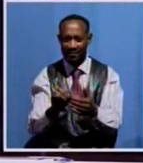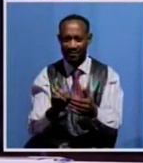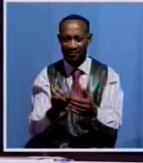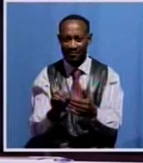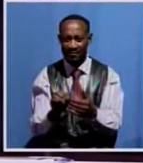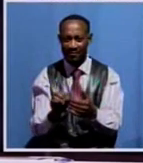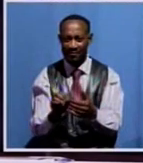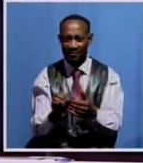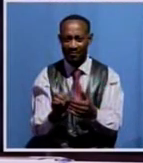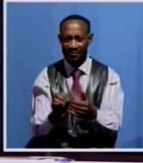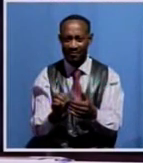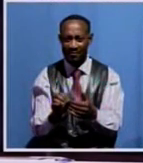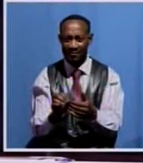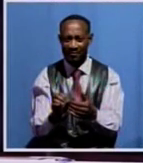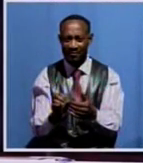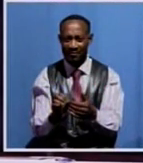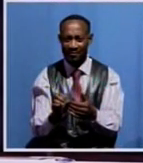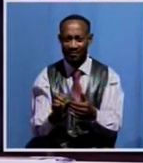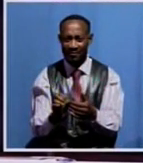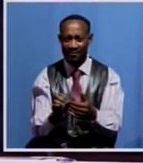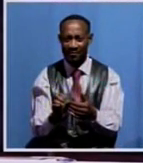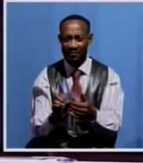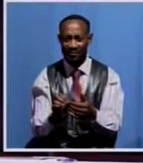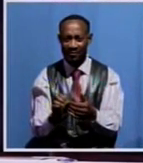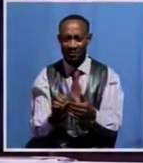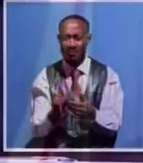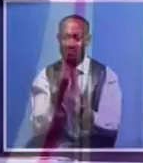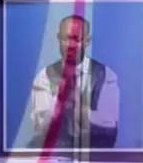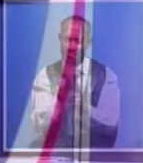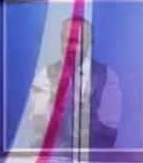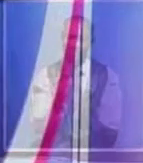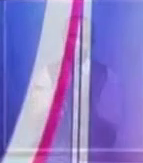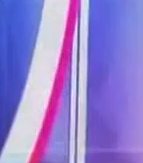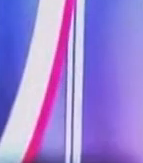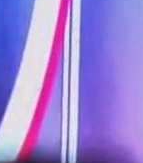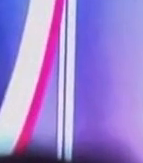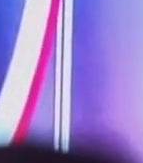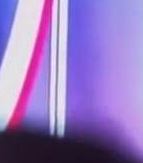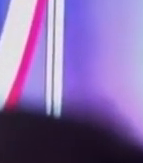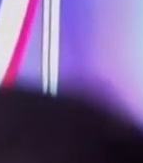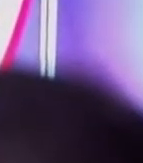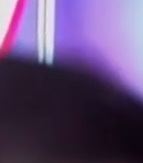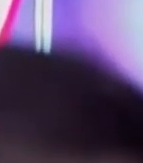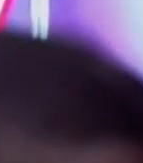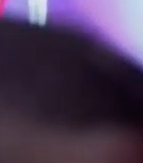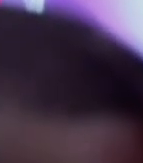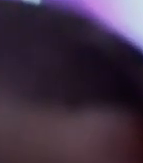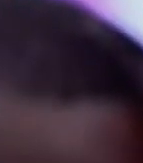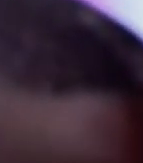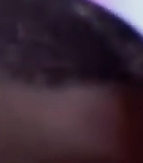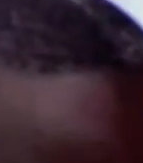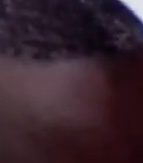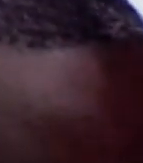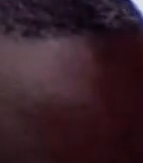33% of the revenue on just debt servicing alone, just debt. Now that is money that could go